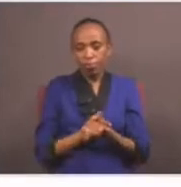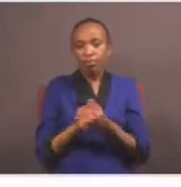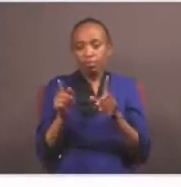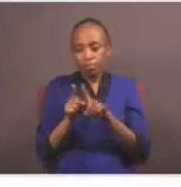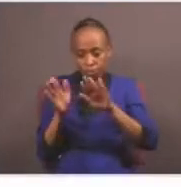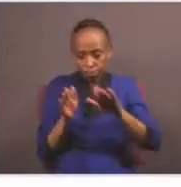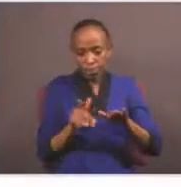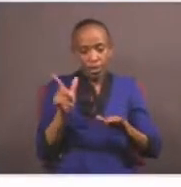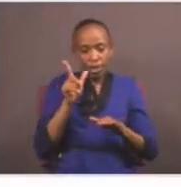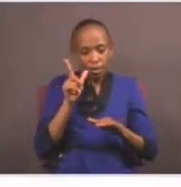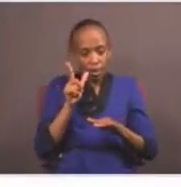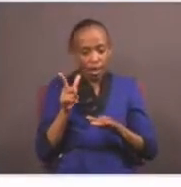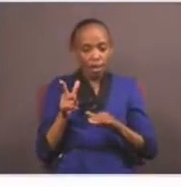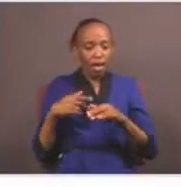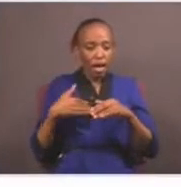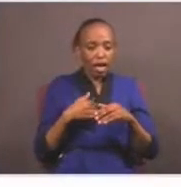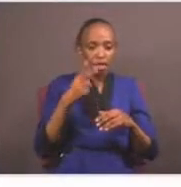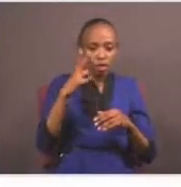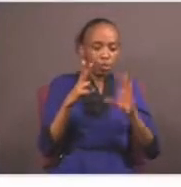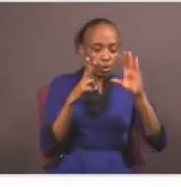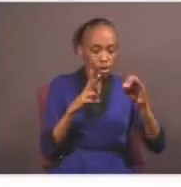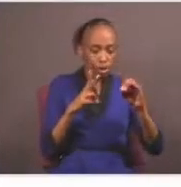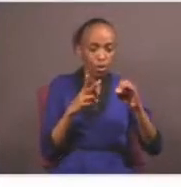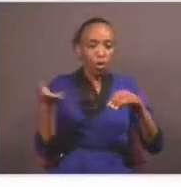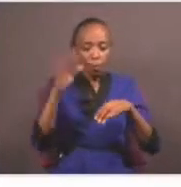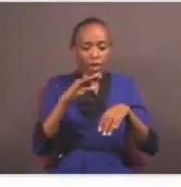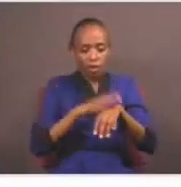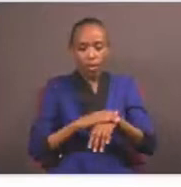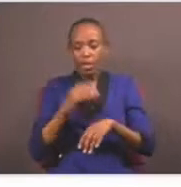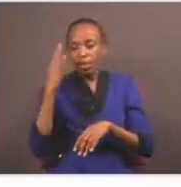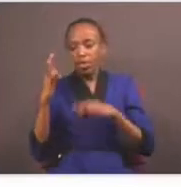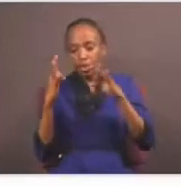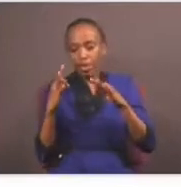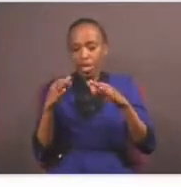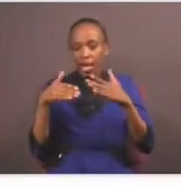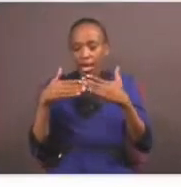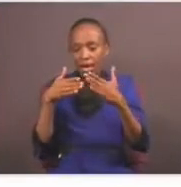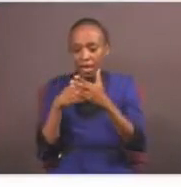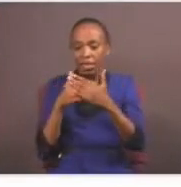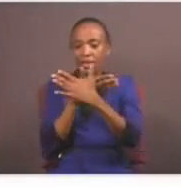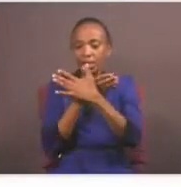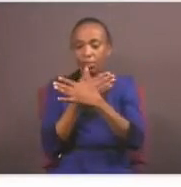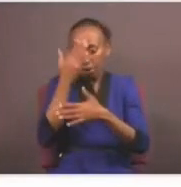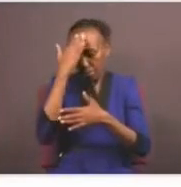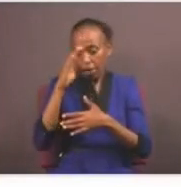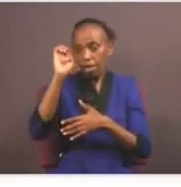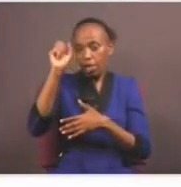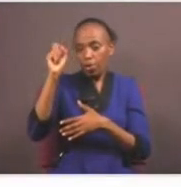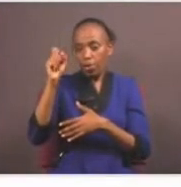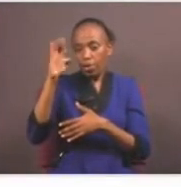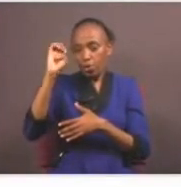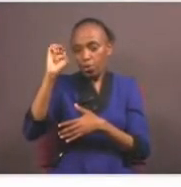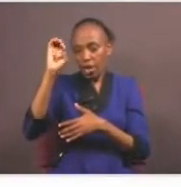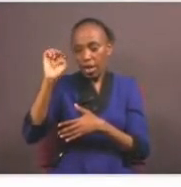And England fought back from 2-0 down to salvage a 3-3 draw against Germany on Monday. The UEFA Nations League at